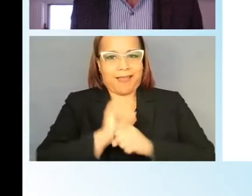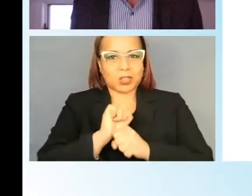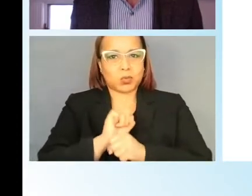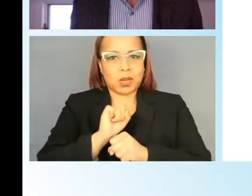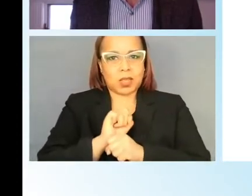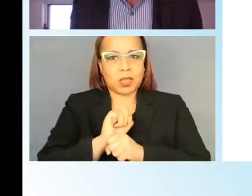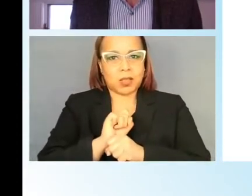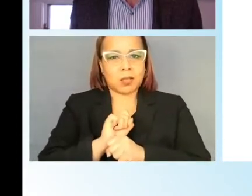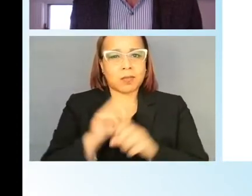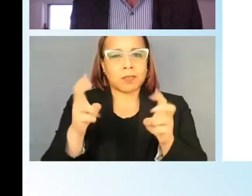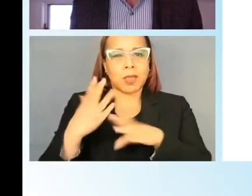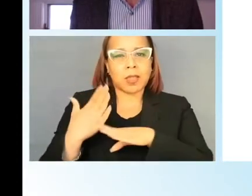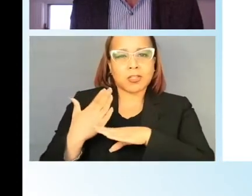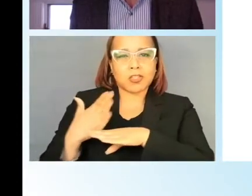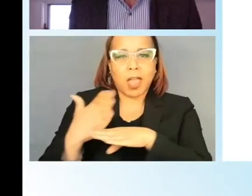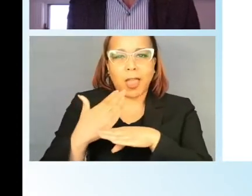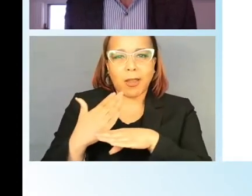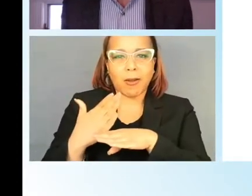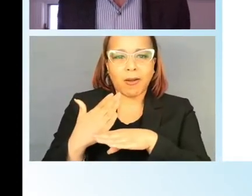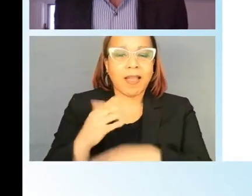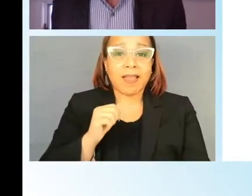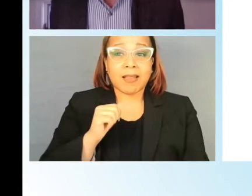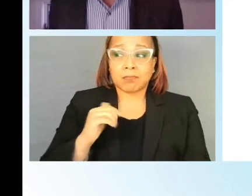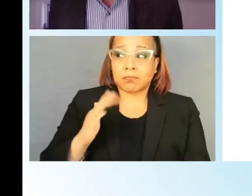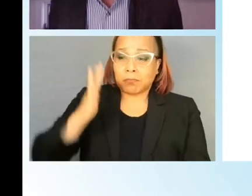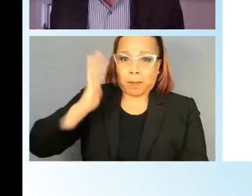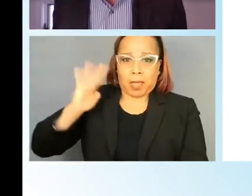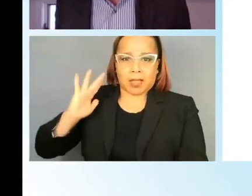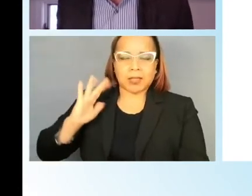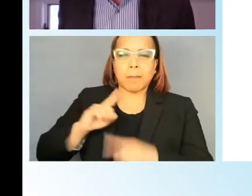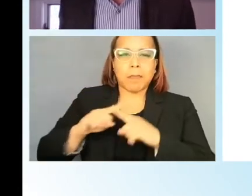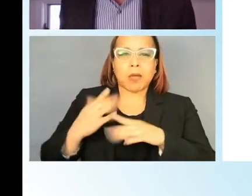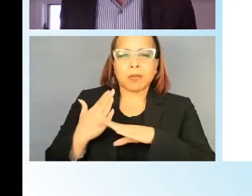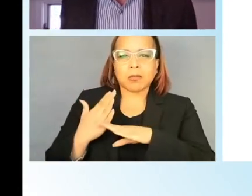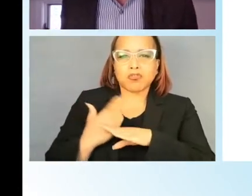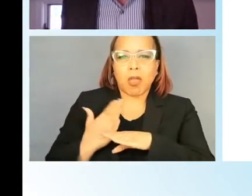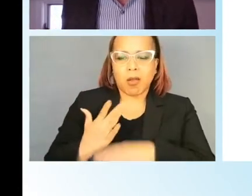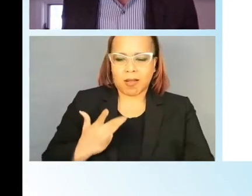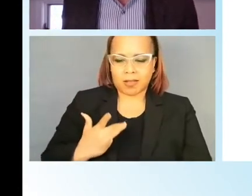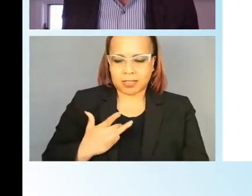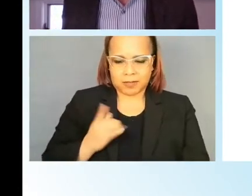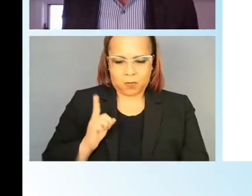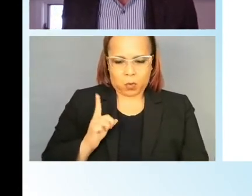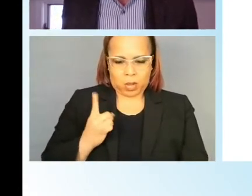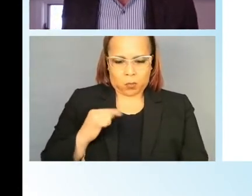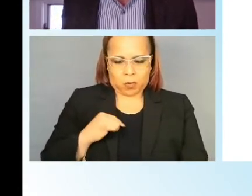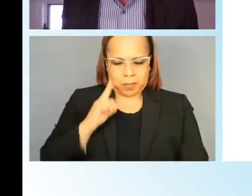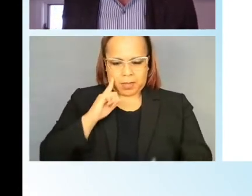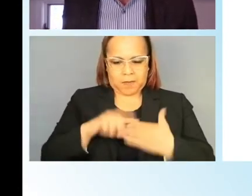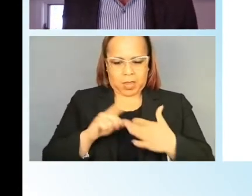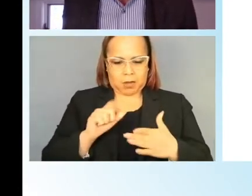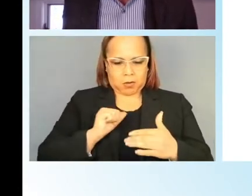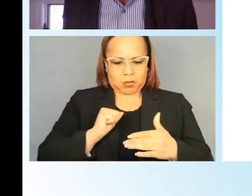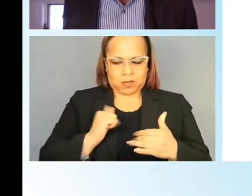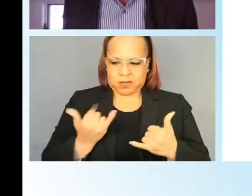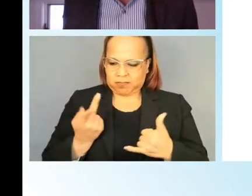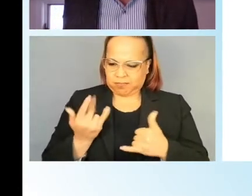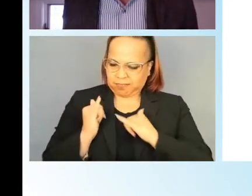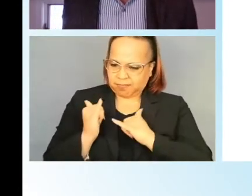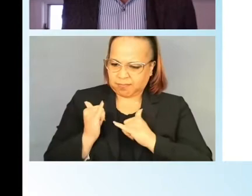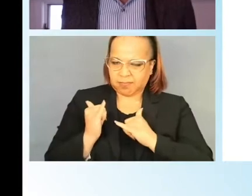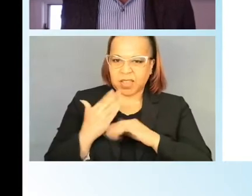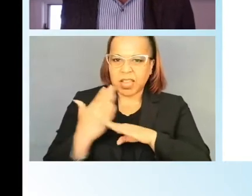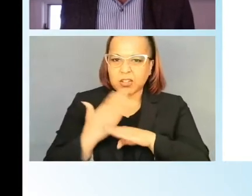share not only a sense of the past, but share a sense of where we might find ourselves together in a shared